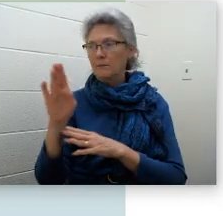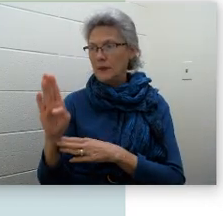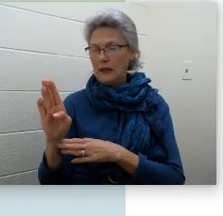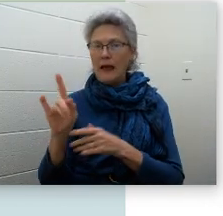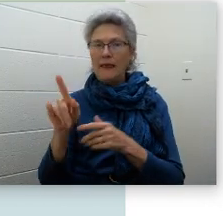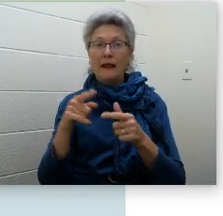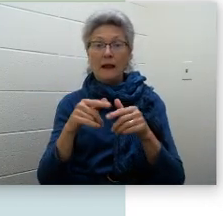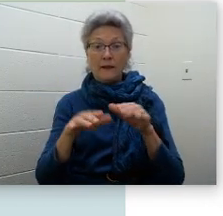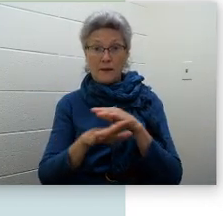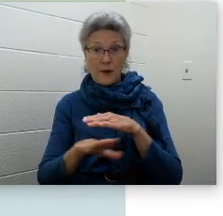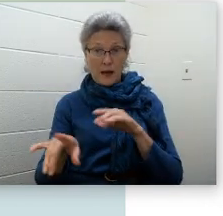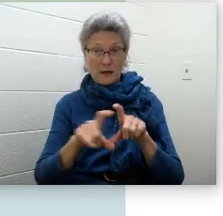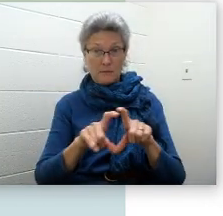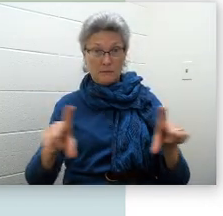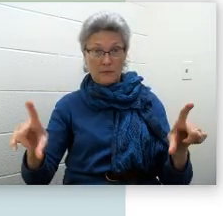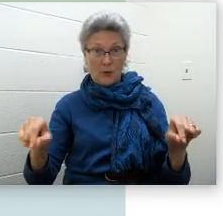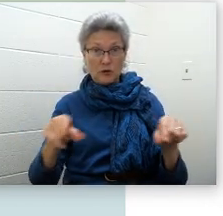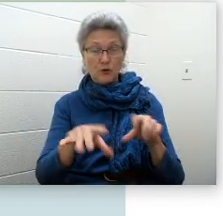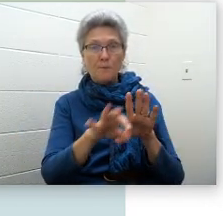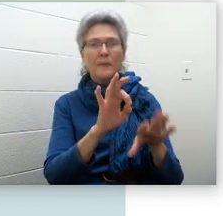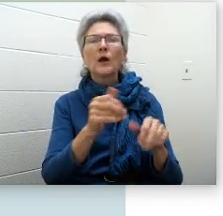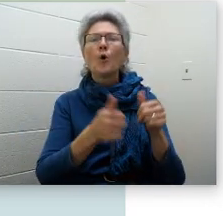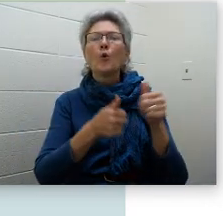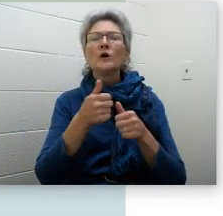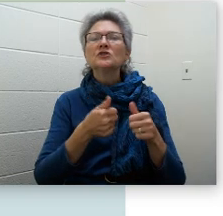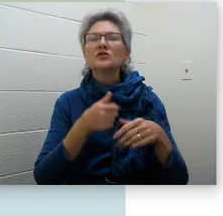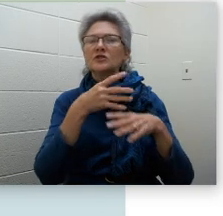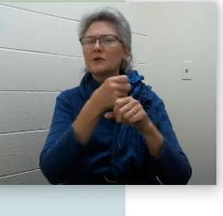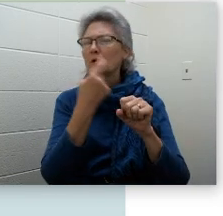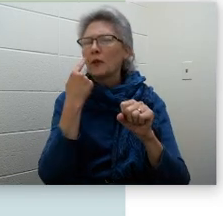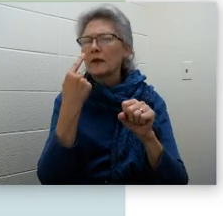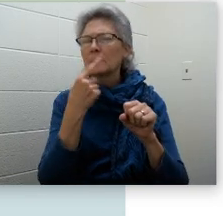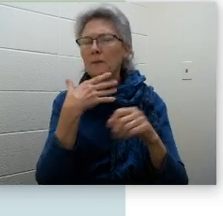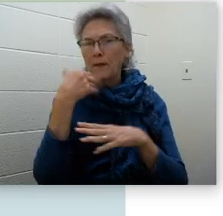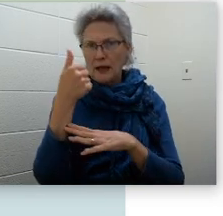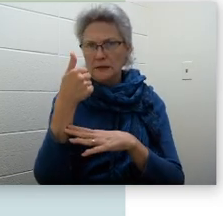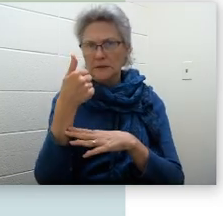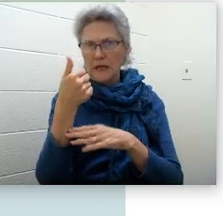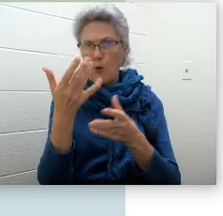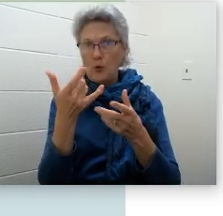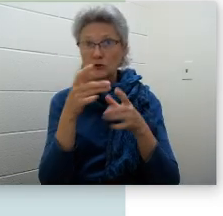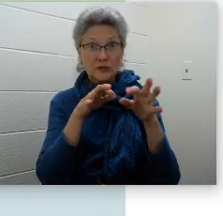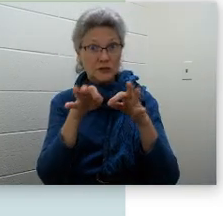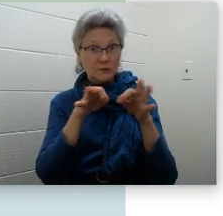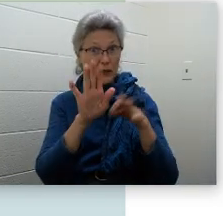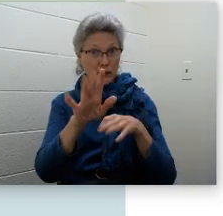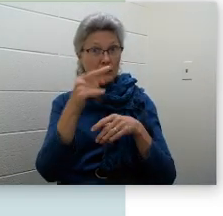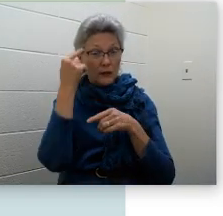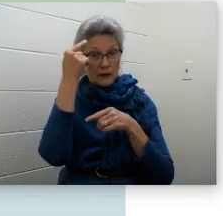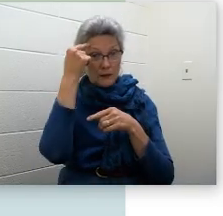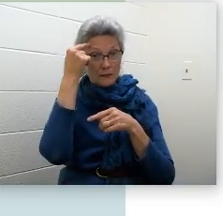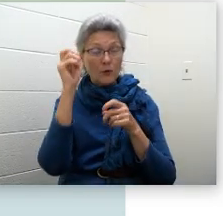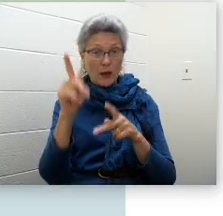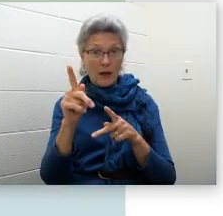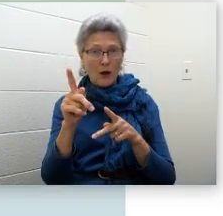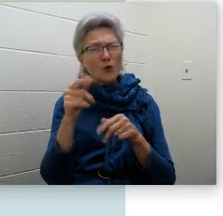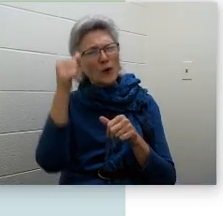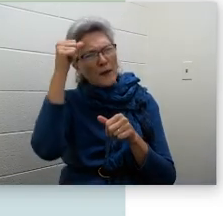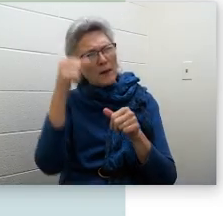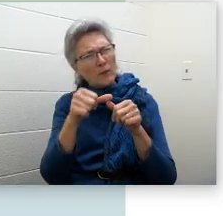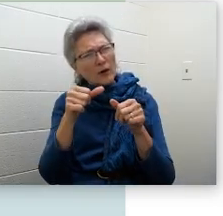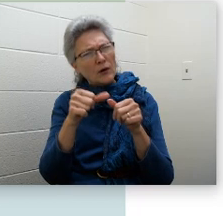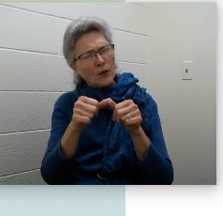at the bottom, I would like you to pick which summary do you think is best, and I want you to explain your thinking. Really